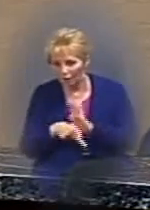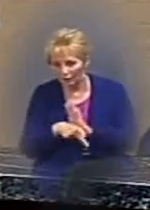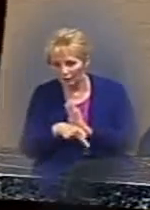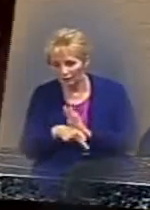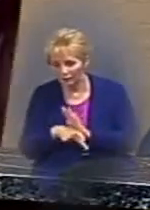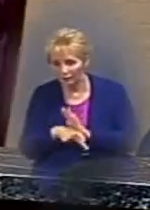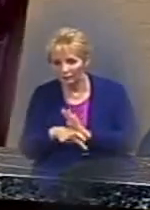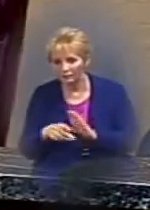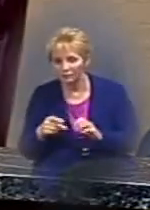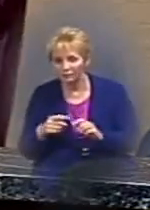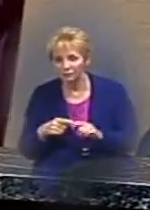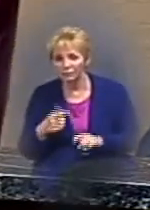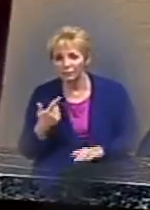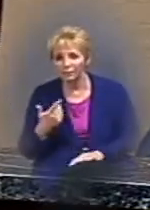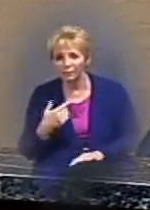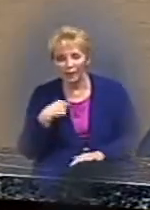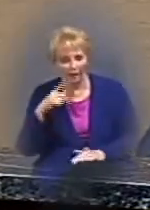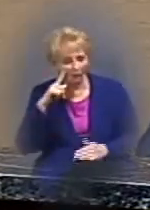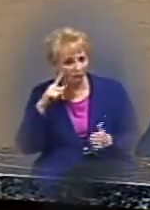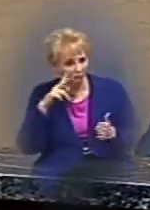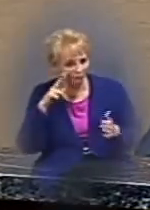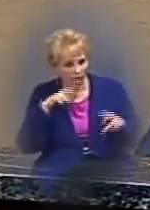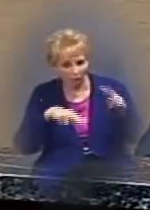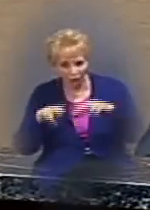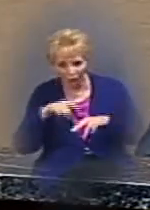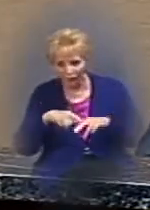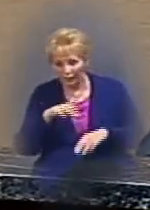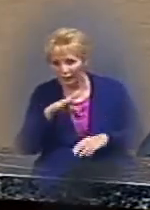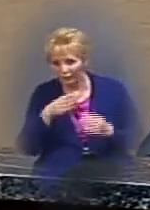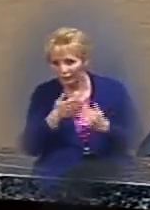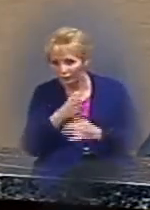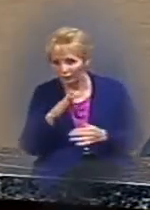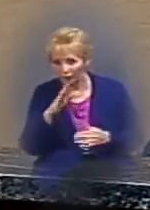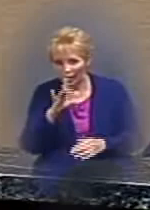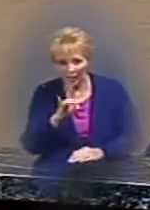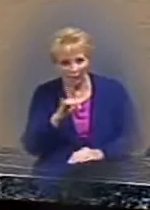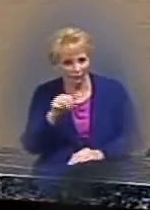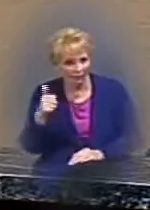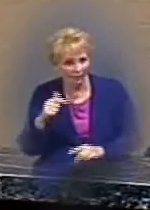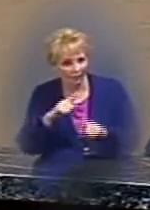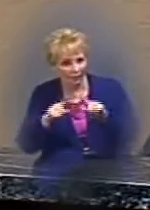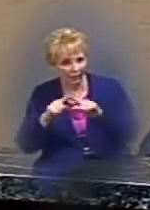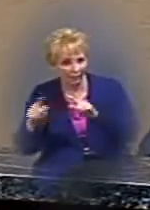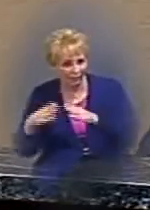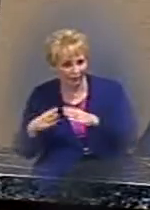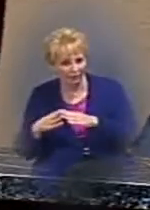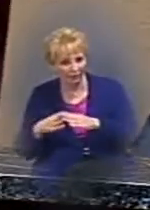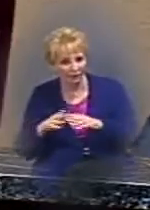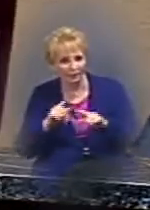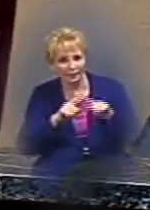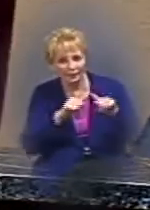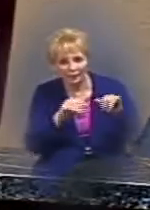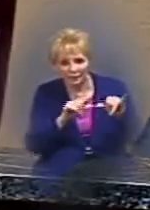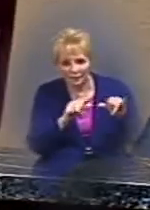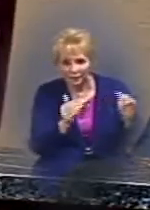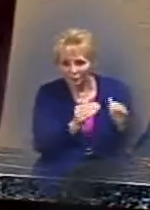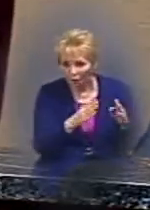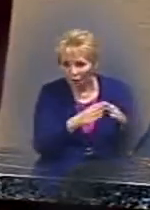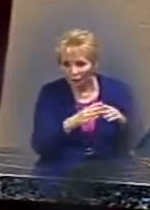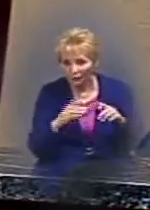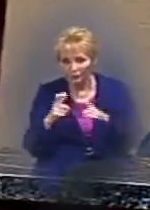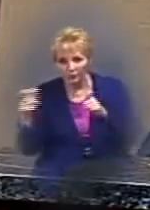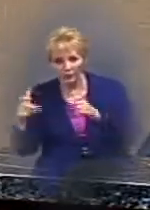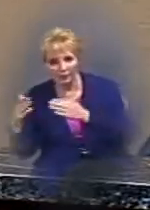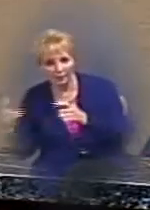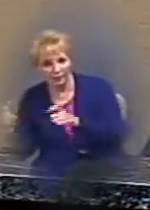the board's information, I've looked through at least 8 or 10 different cities of various sizes, from small towns to